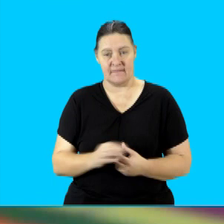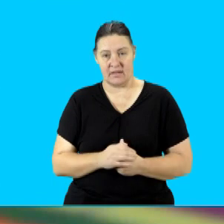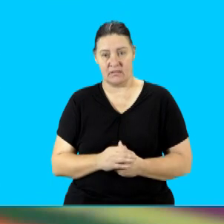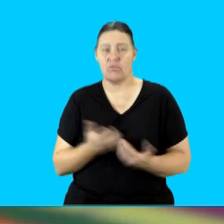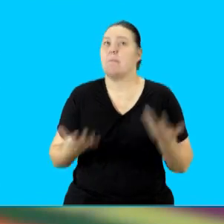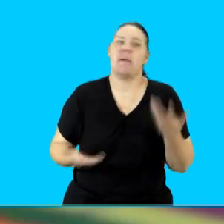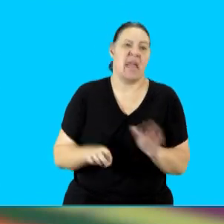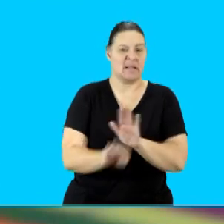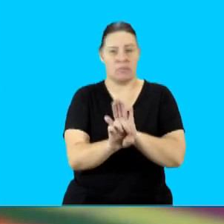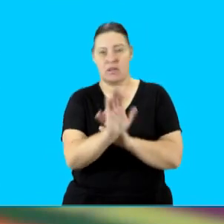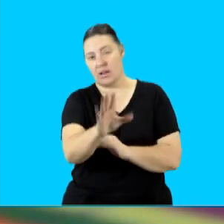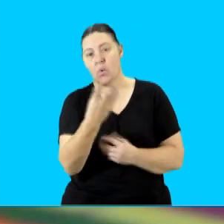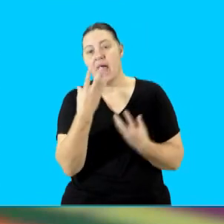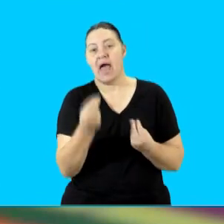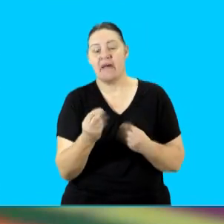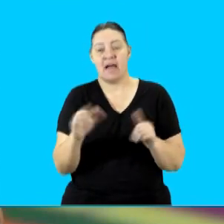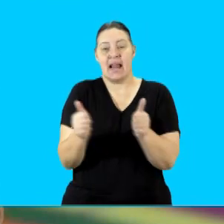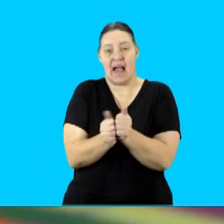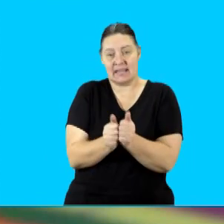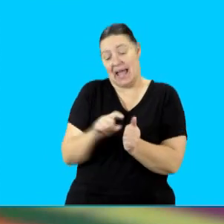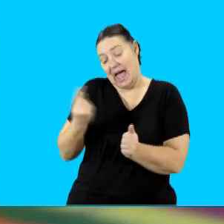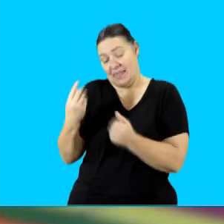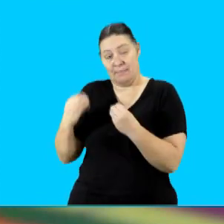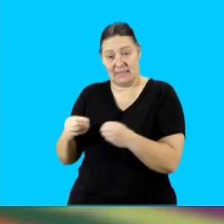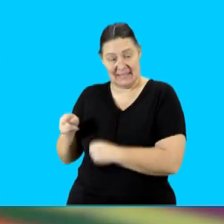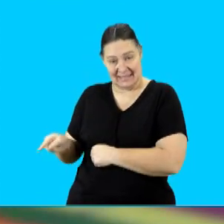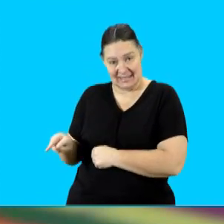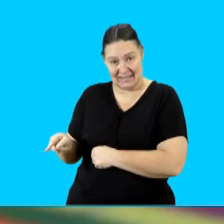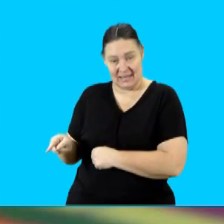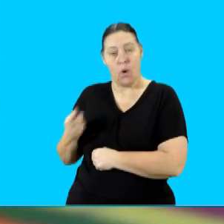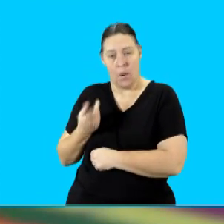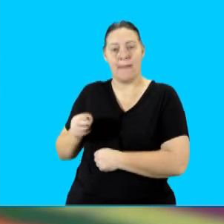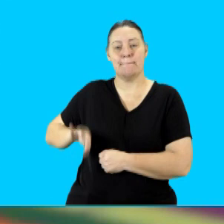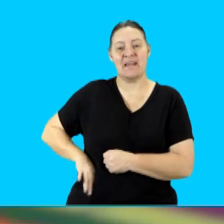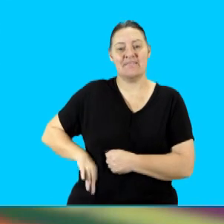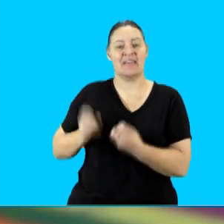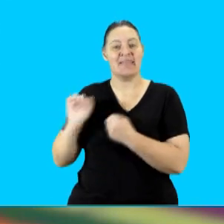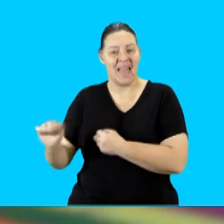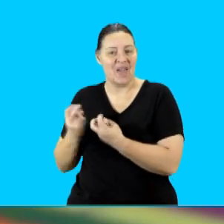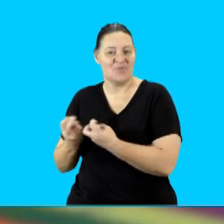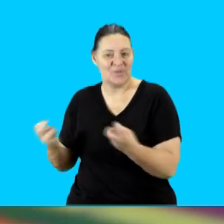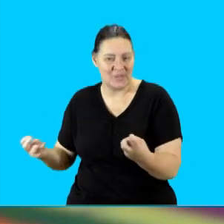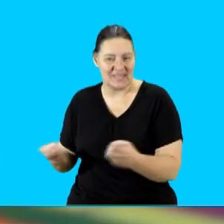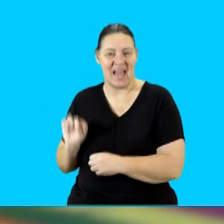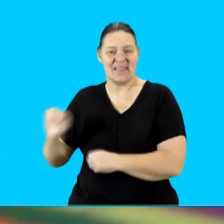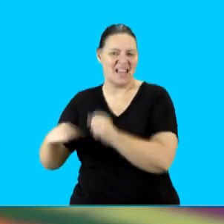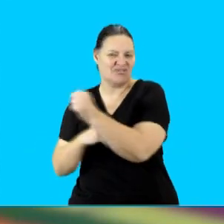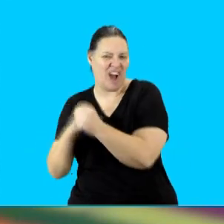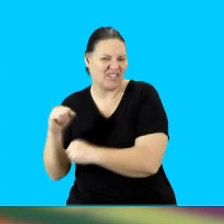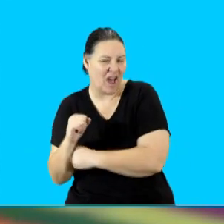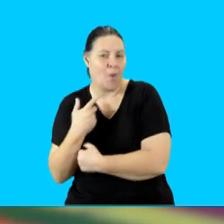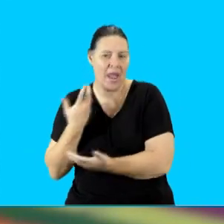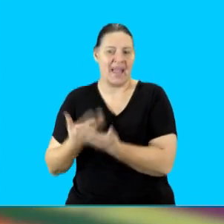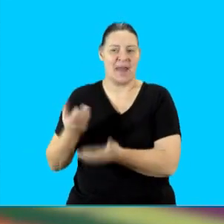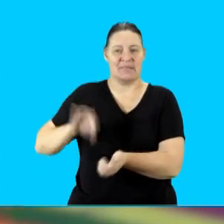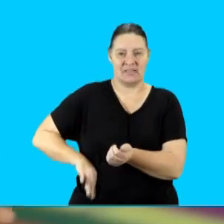instance, if we have an alliance with the other business, obviously we are going to benefit the resources, we can benefit the infrastructure, we can